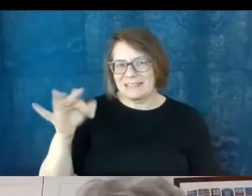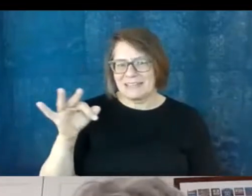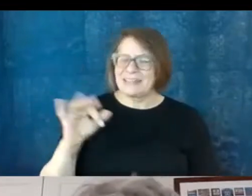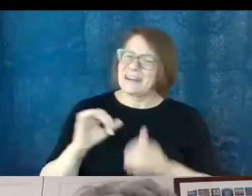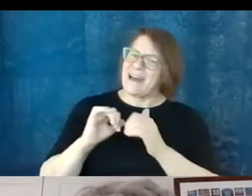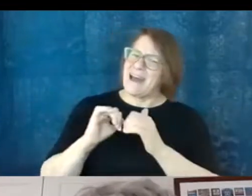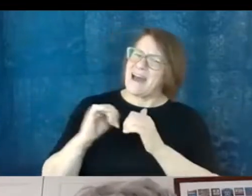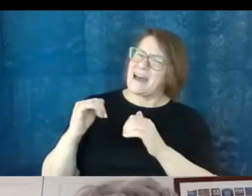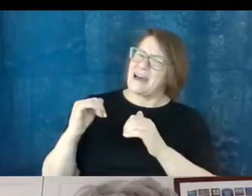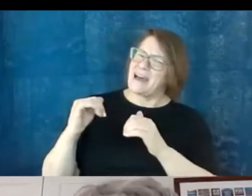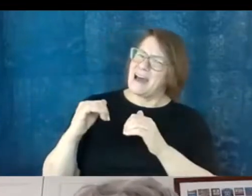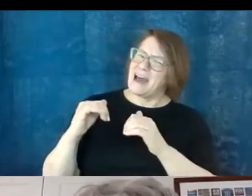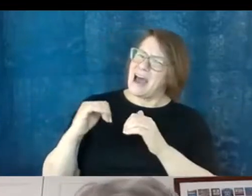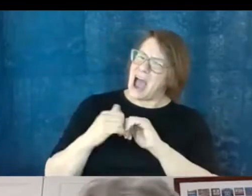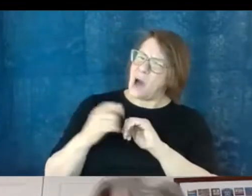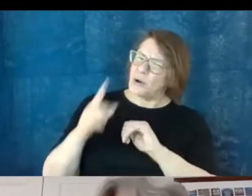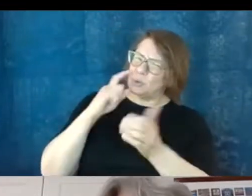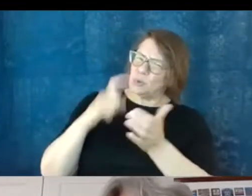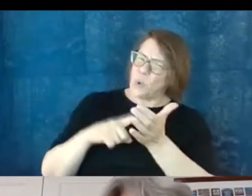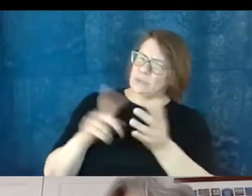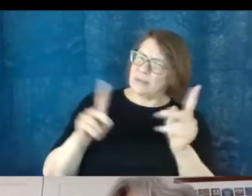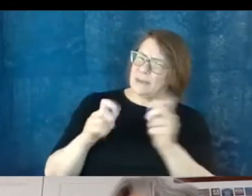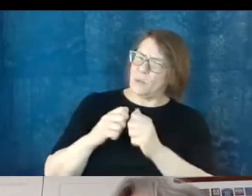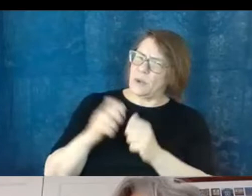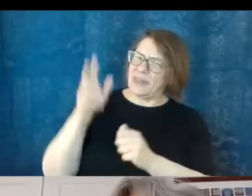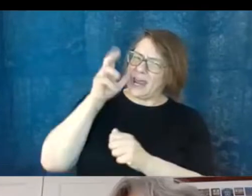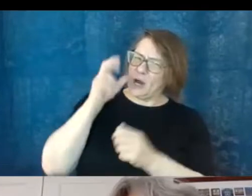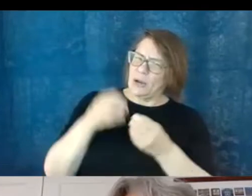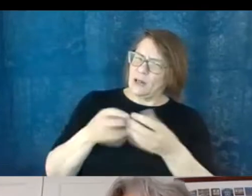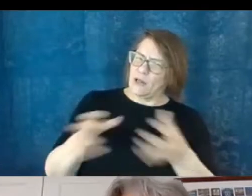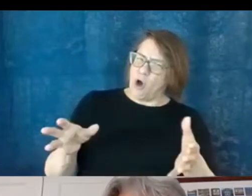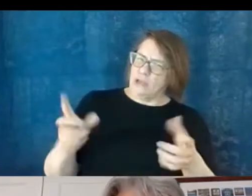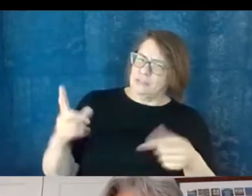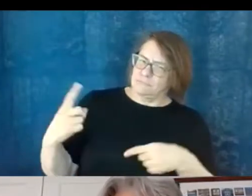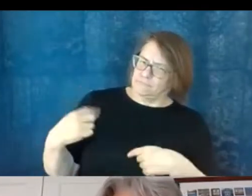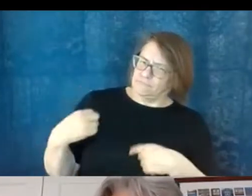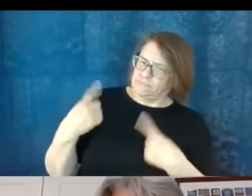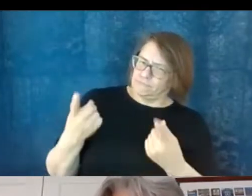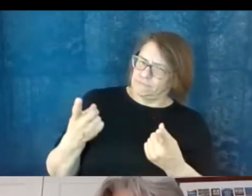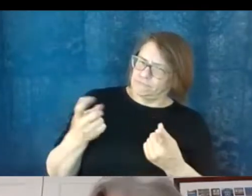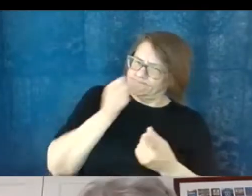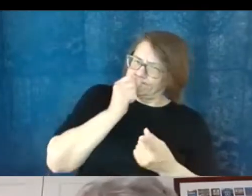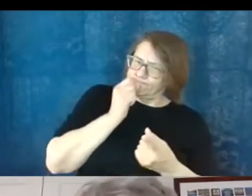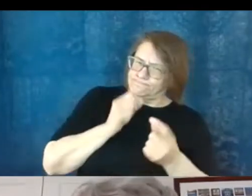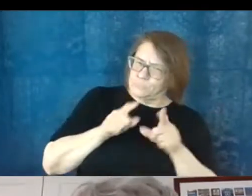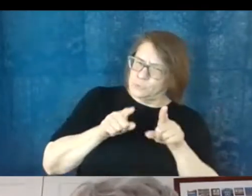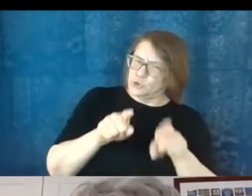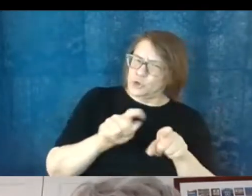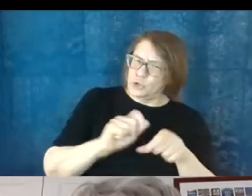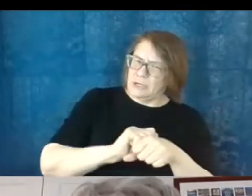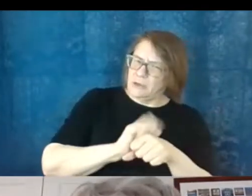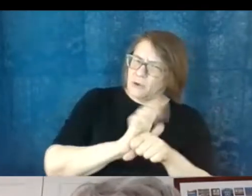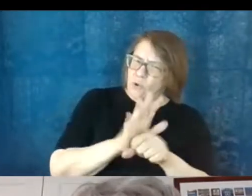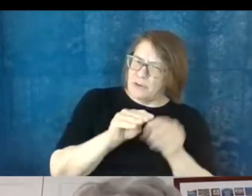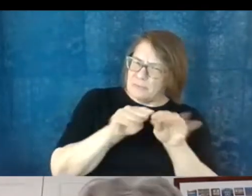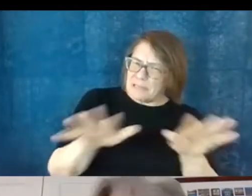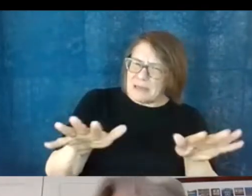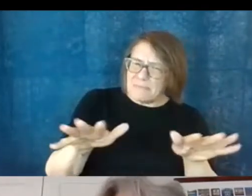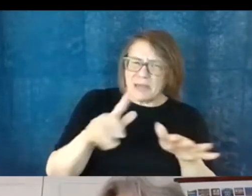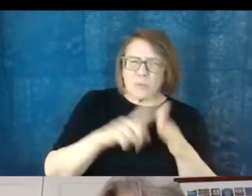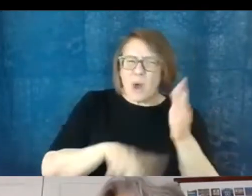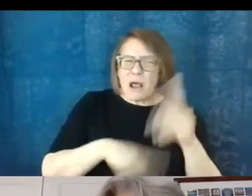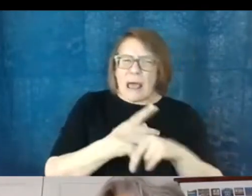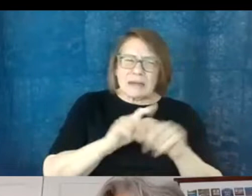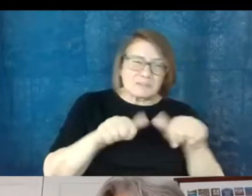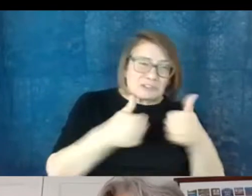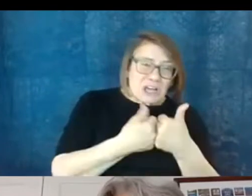noticed that people with hearing loss have been doing during the pandemic? What challenges have they faced? And